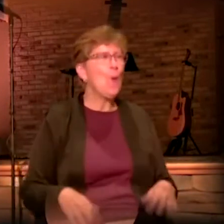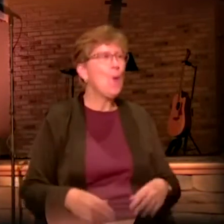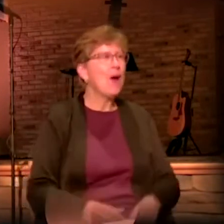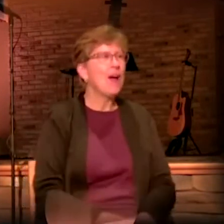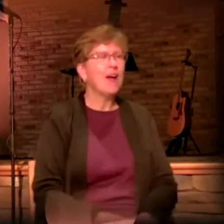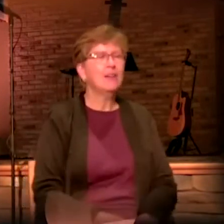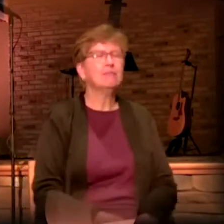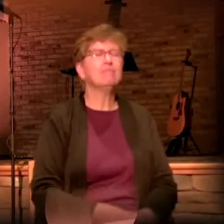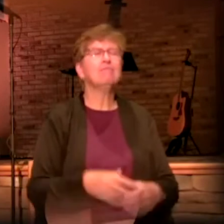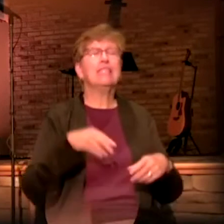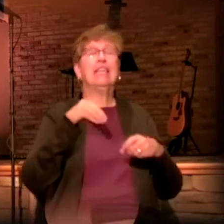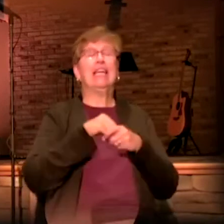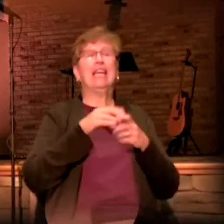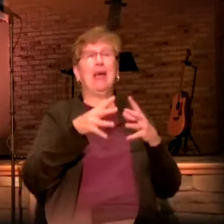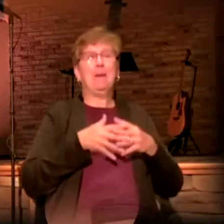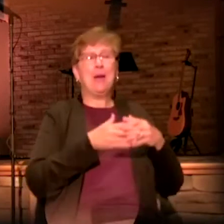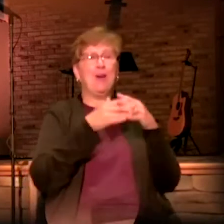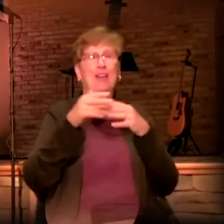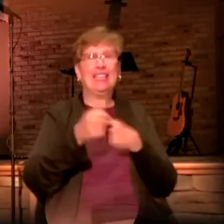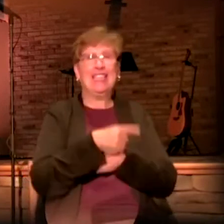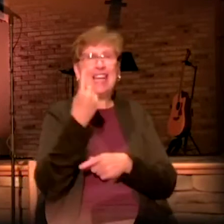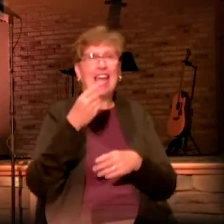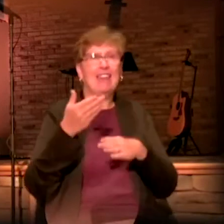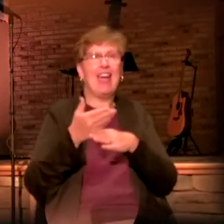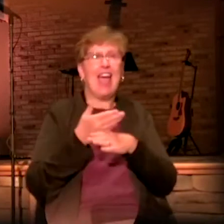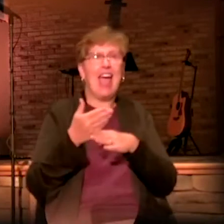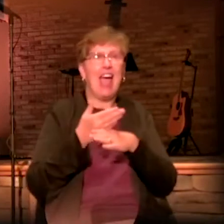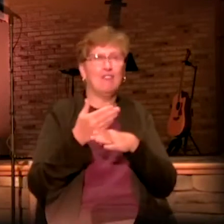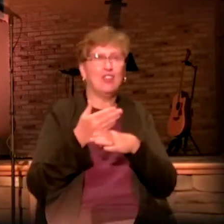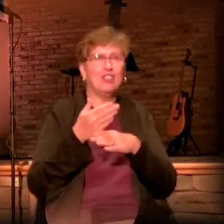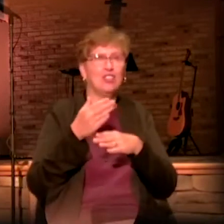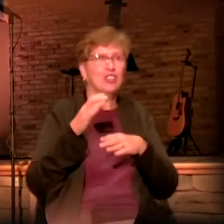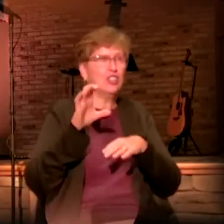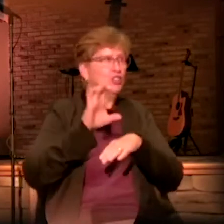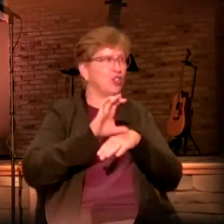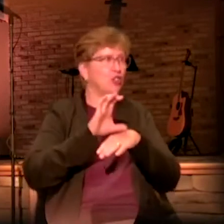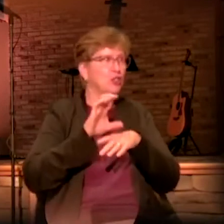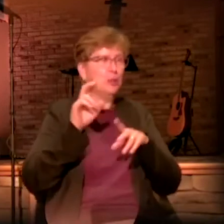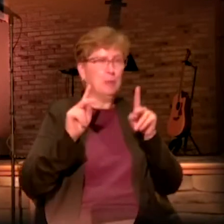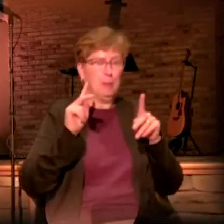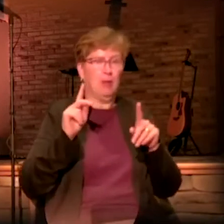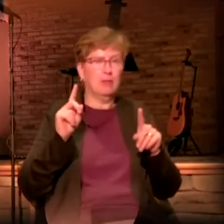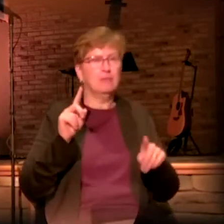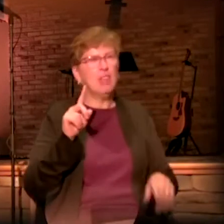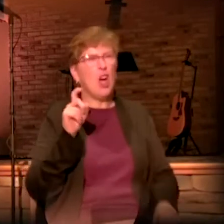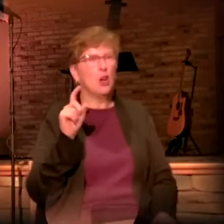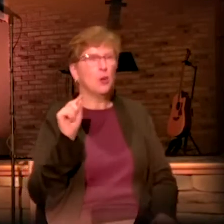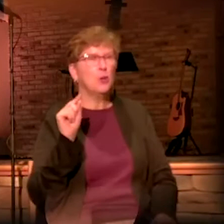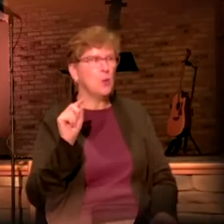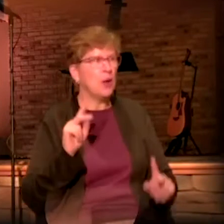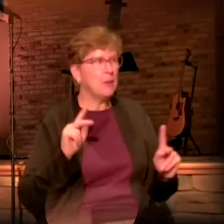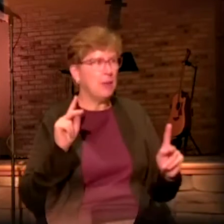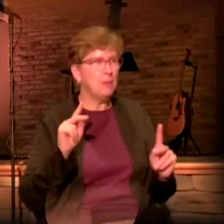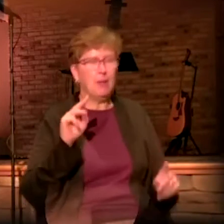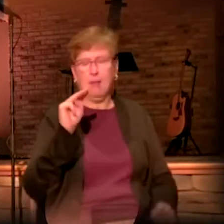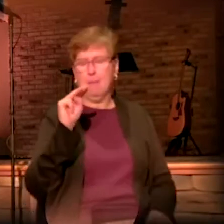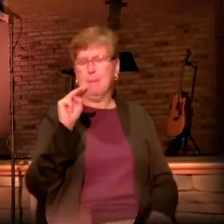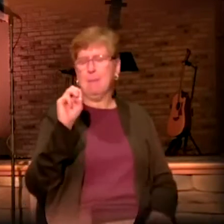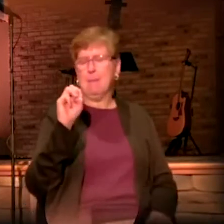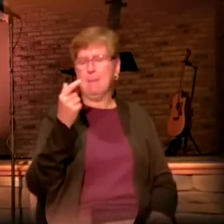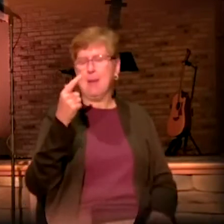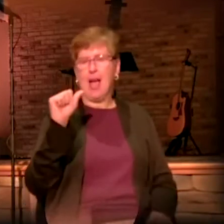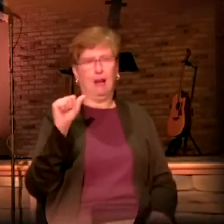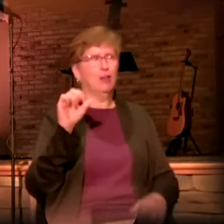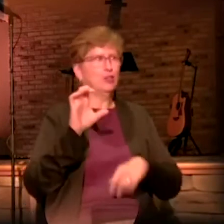America today, the average size of a congregation is about 120 people. We would consider a mega church to be, you know, in